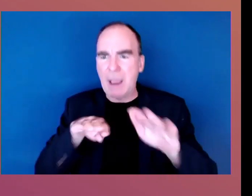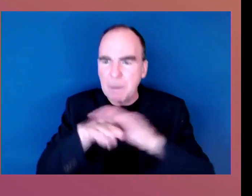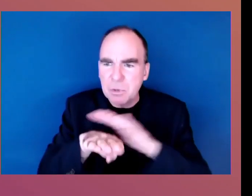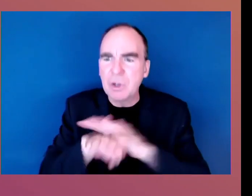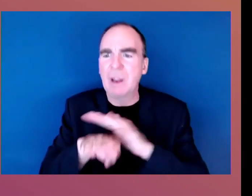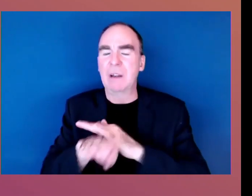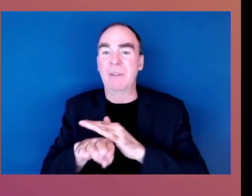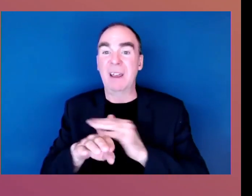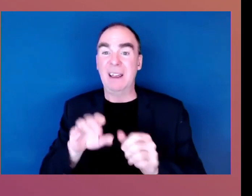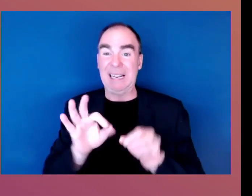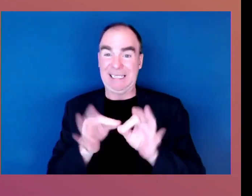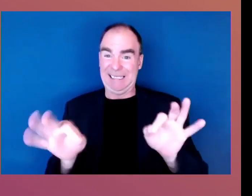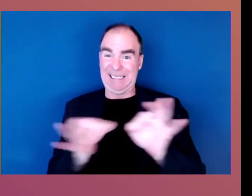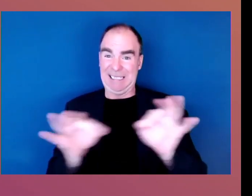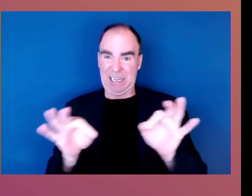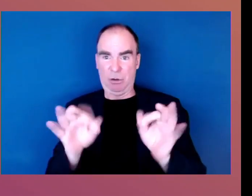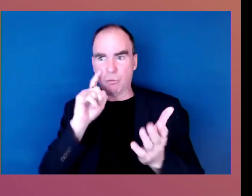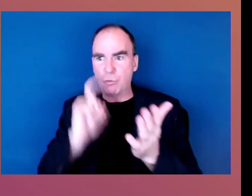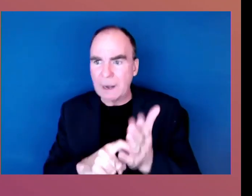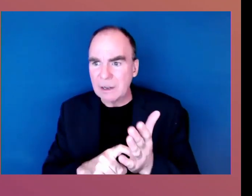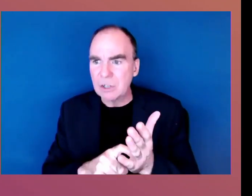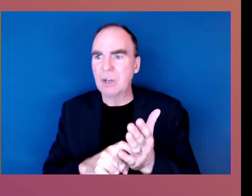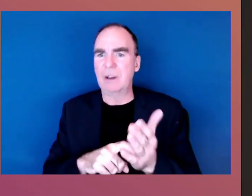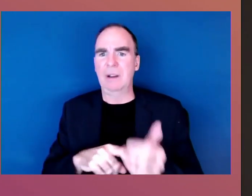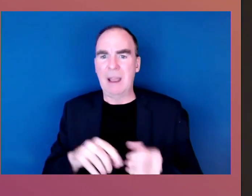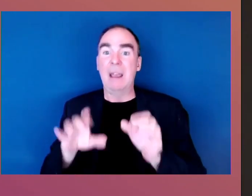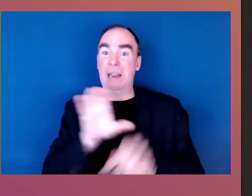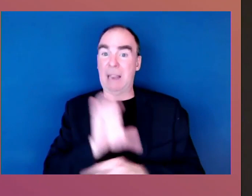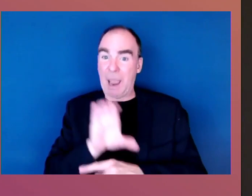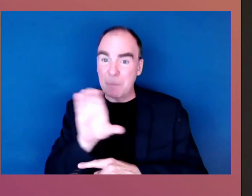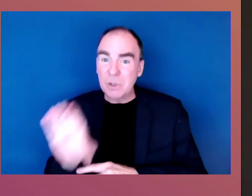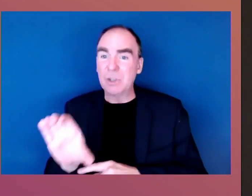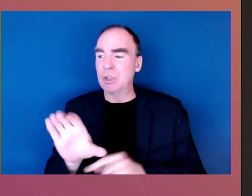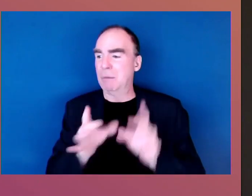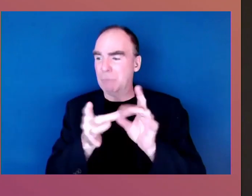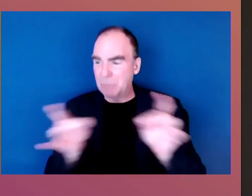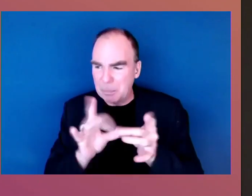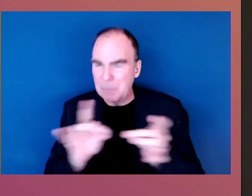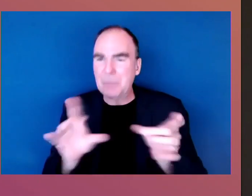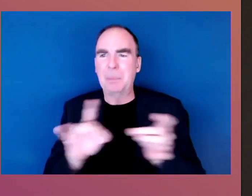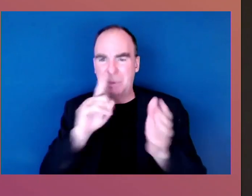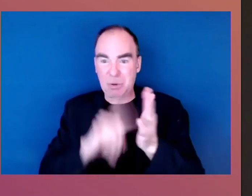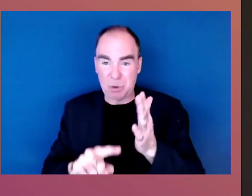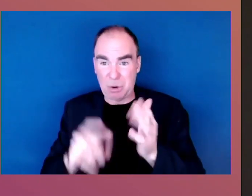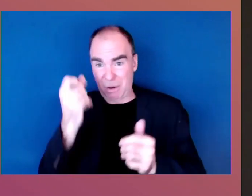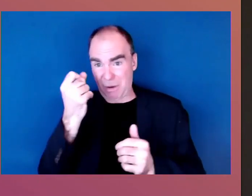mention. This progress is not limited to the cyber world, but in the real world